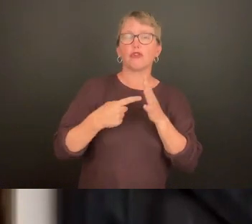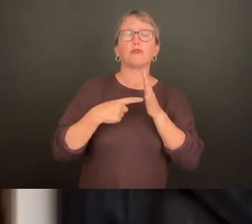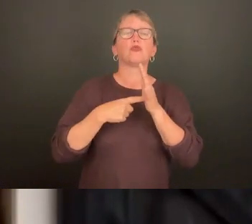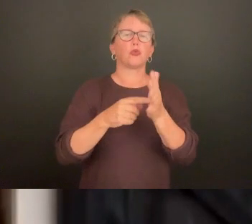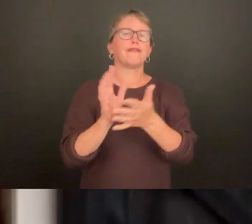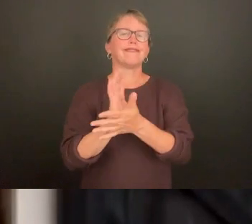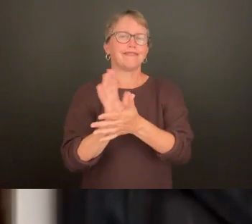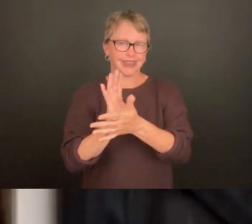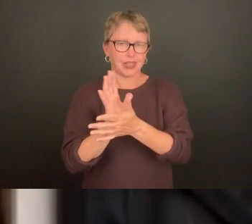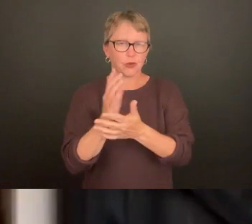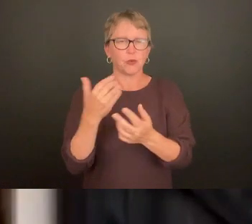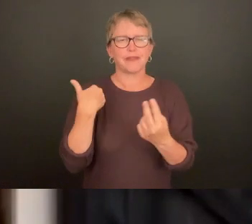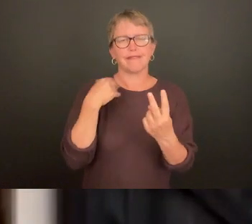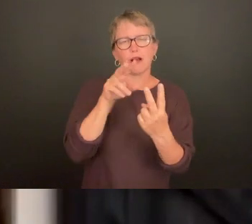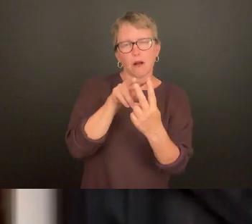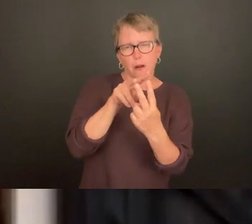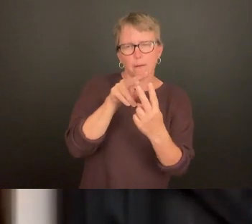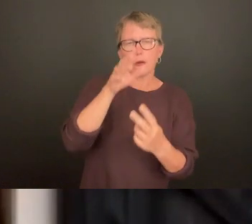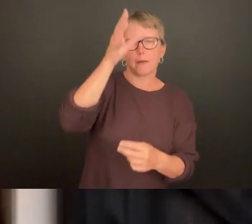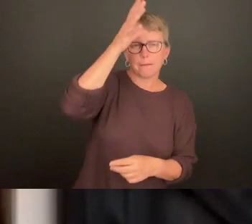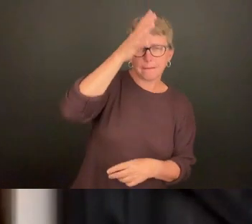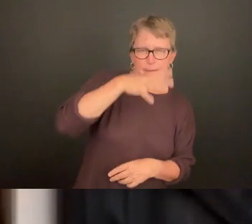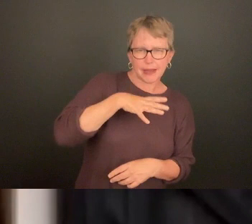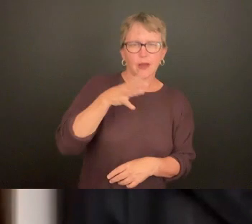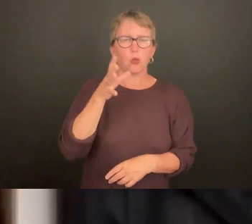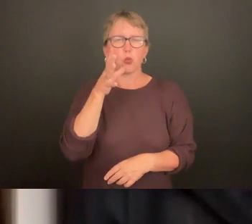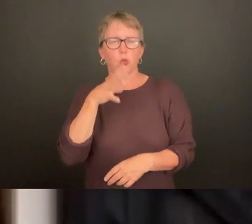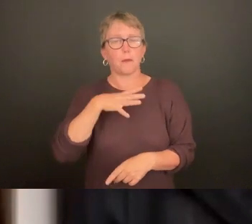they presented that it was a talk on sex education.